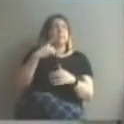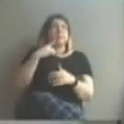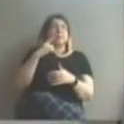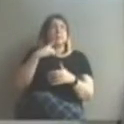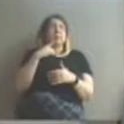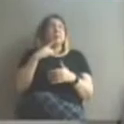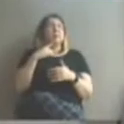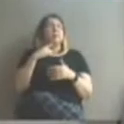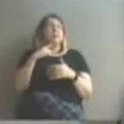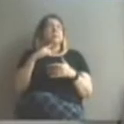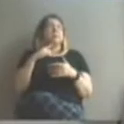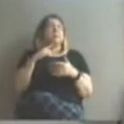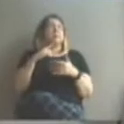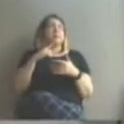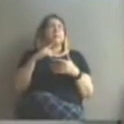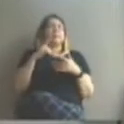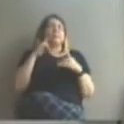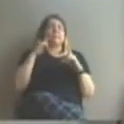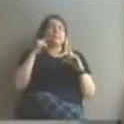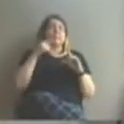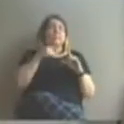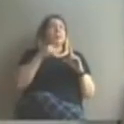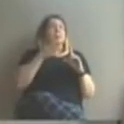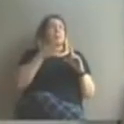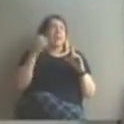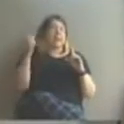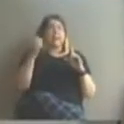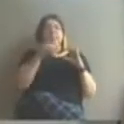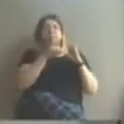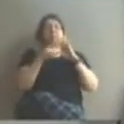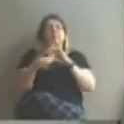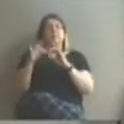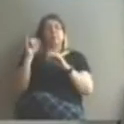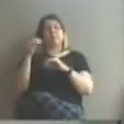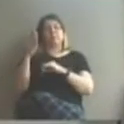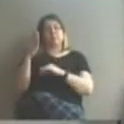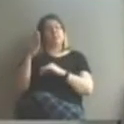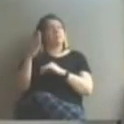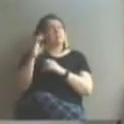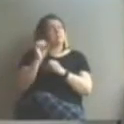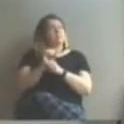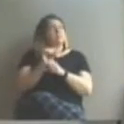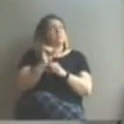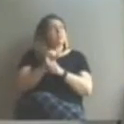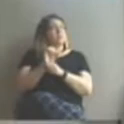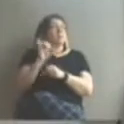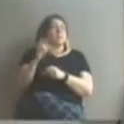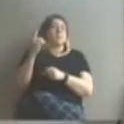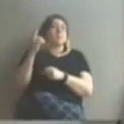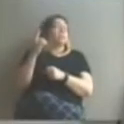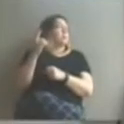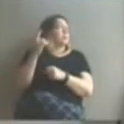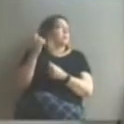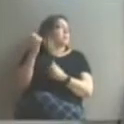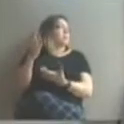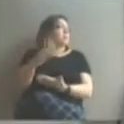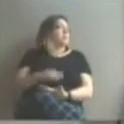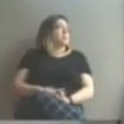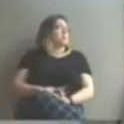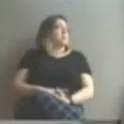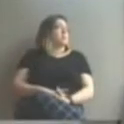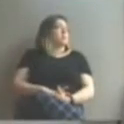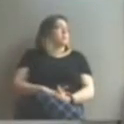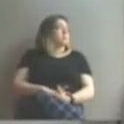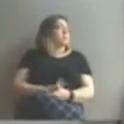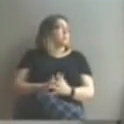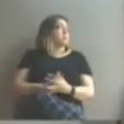the corresponding job descriptions. So that is how I will pull it out. That would be a suggestion. You would need to make a motion. Yeah, you